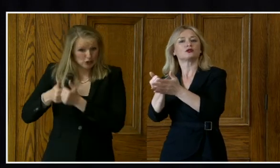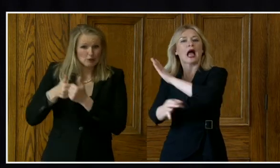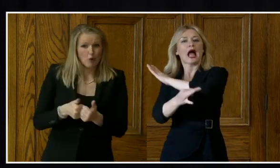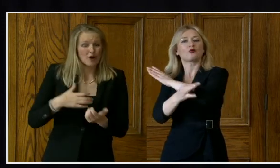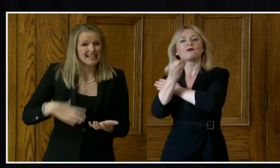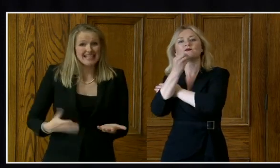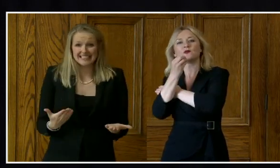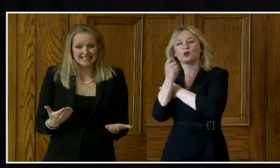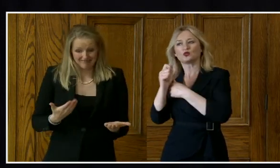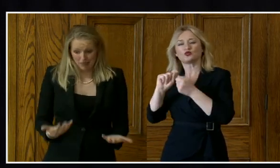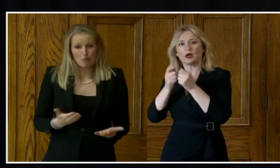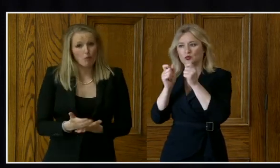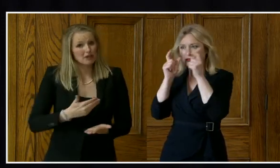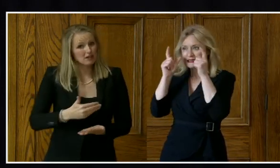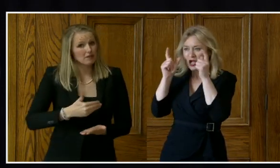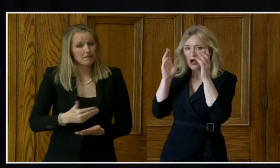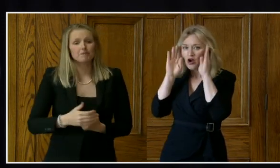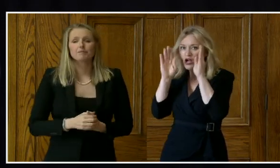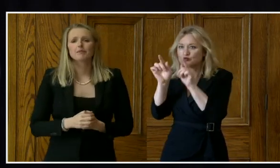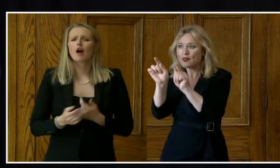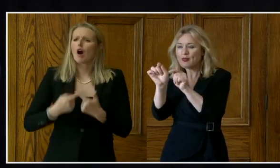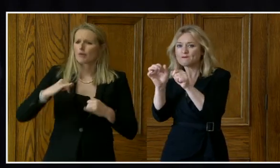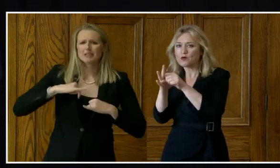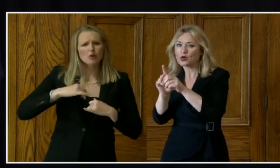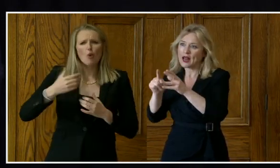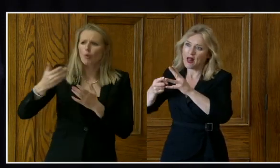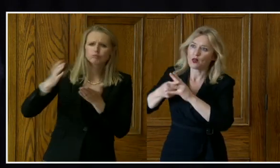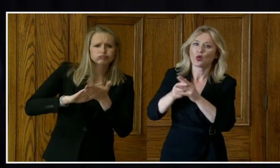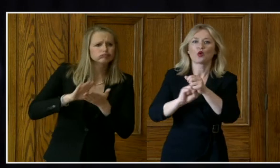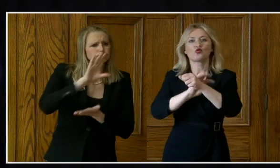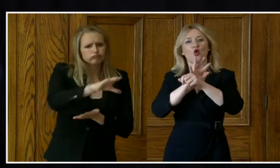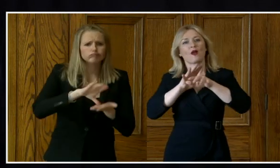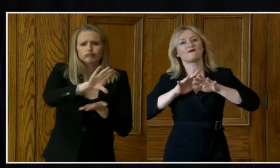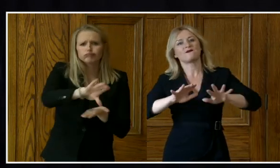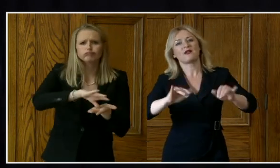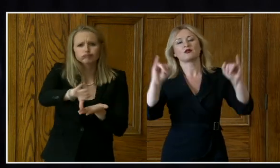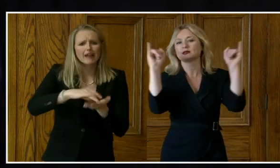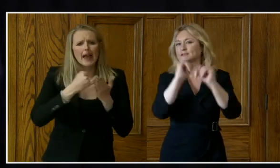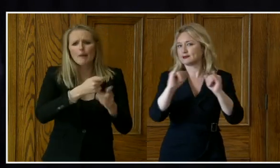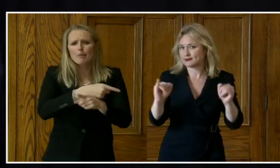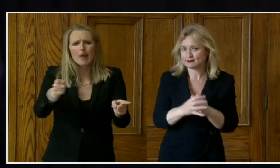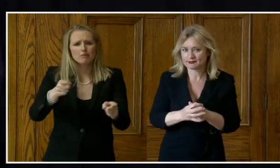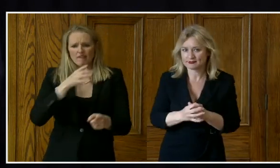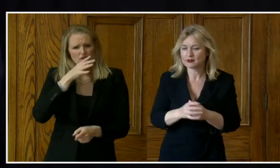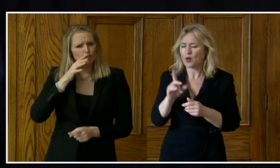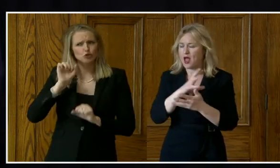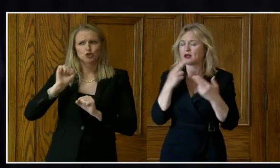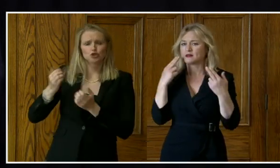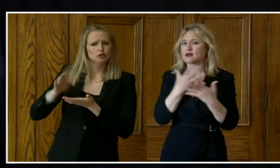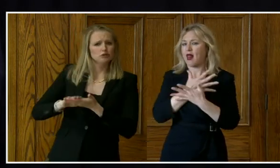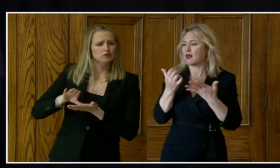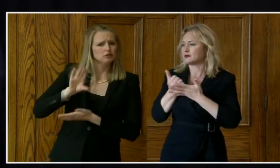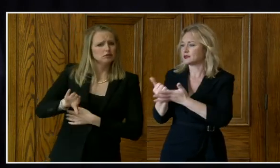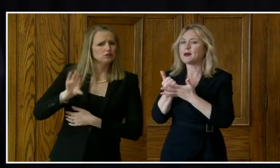the coronavirus. Other businesses have got that support and help to get beyond coronavirus, and I think it would be absolutely